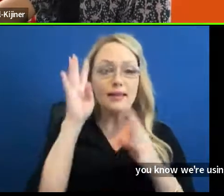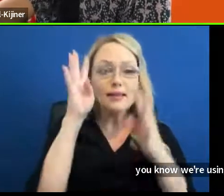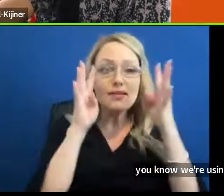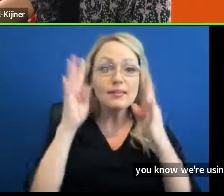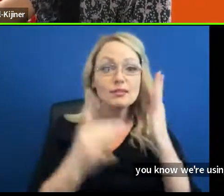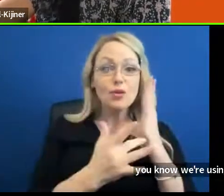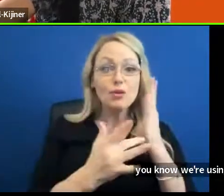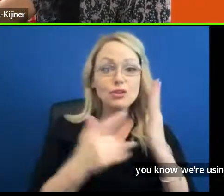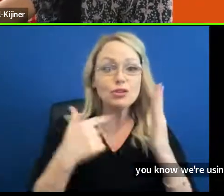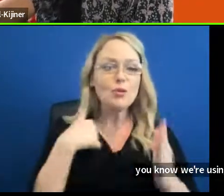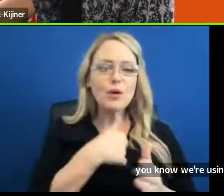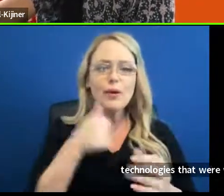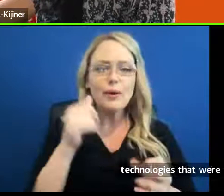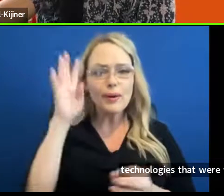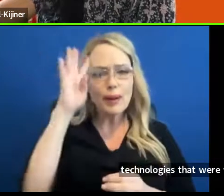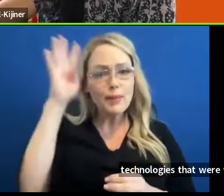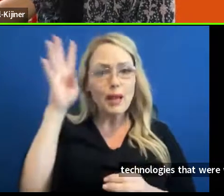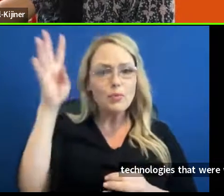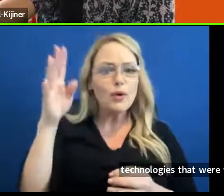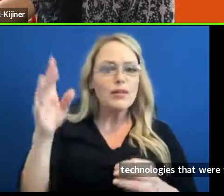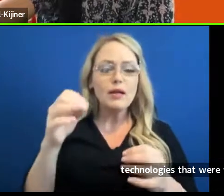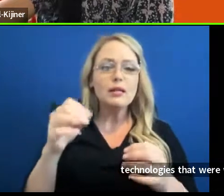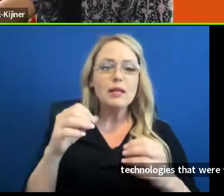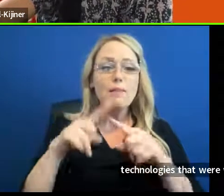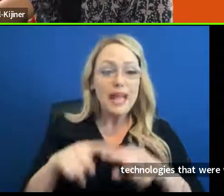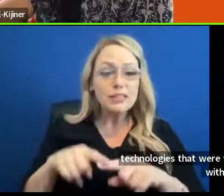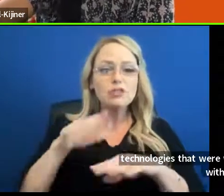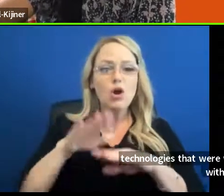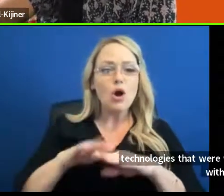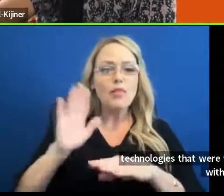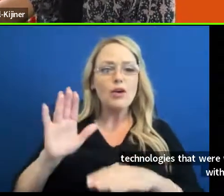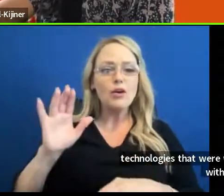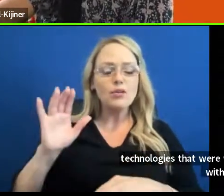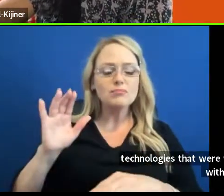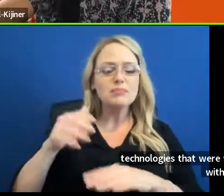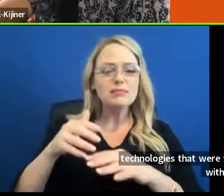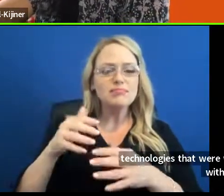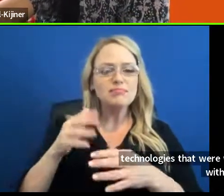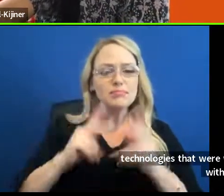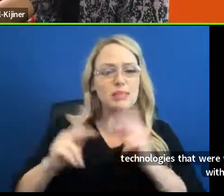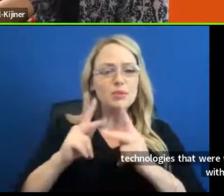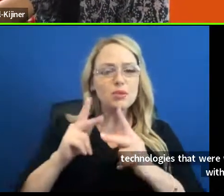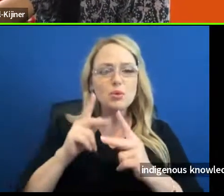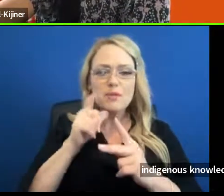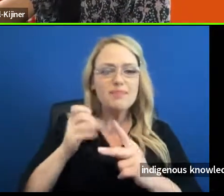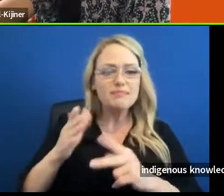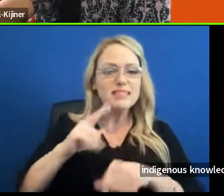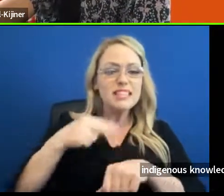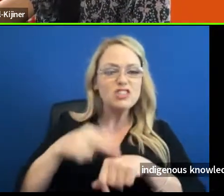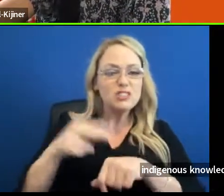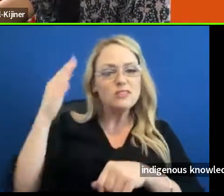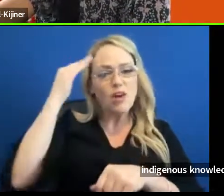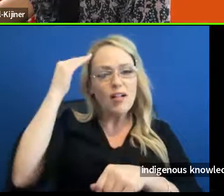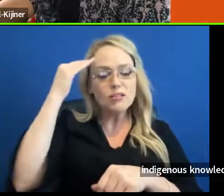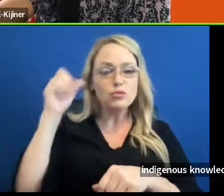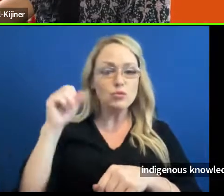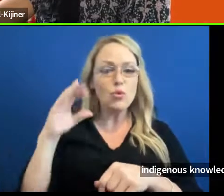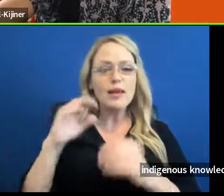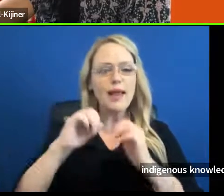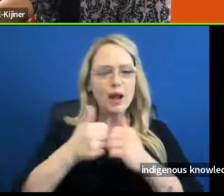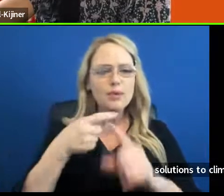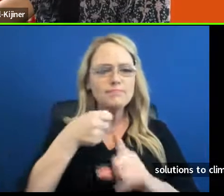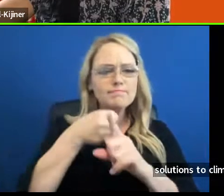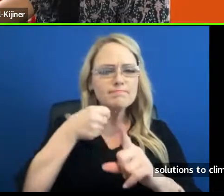we're coming up with that's based on Indigenous knowledge, and we're using those as solutions to climate change impacts as well. So I think there's